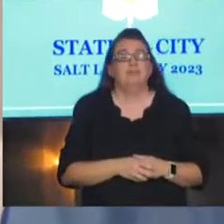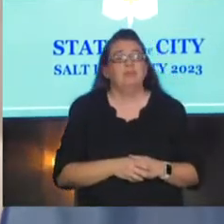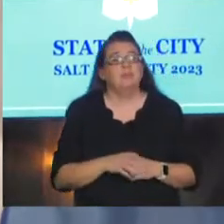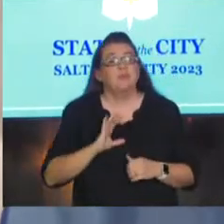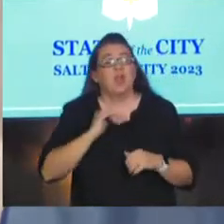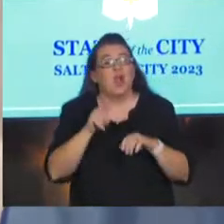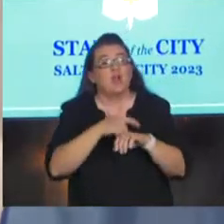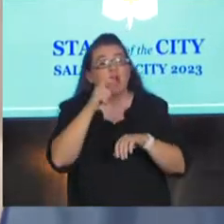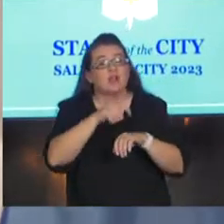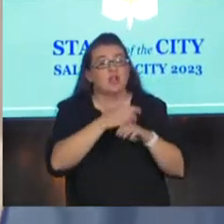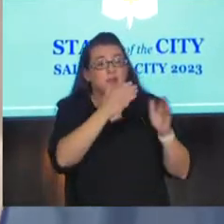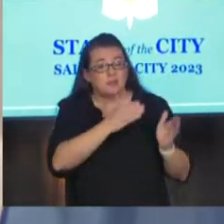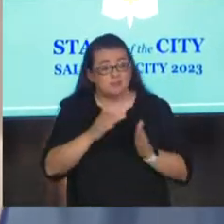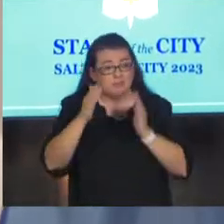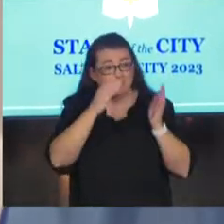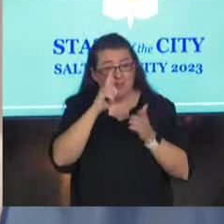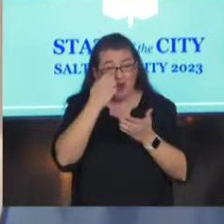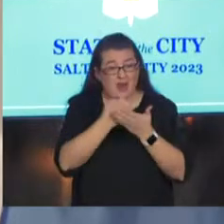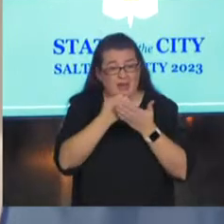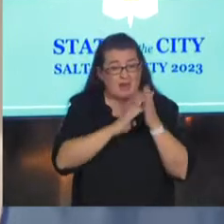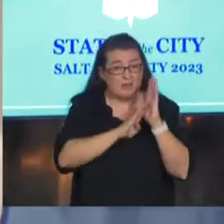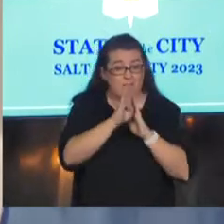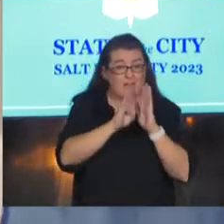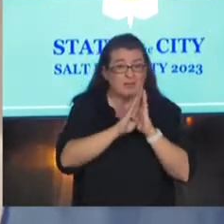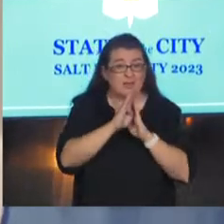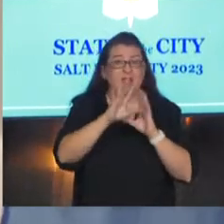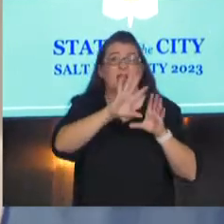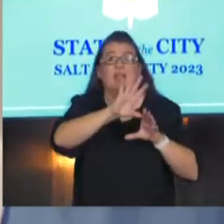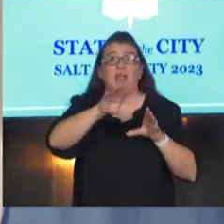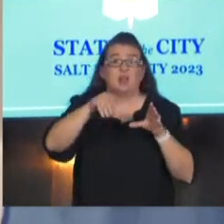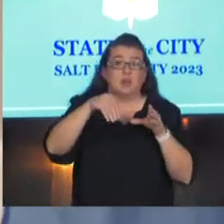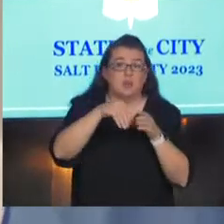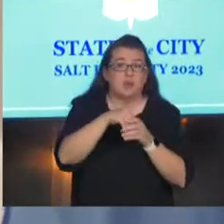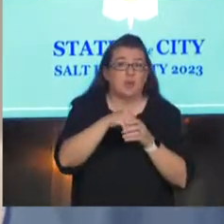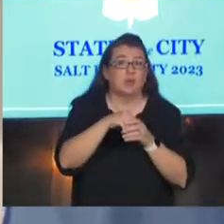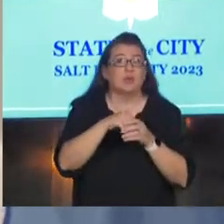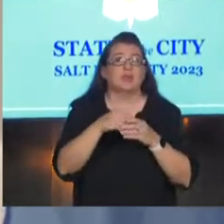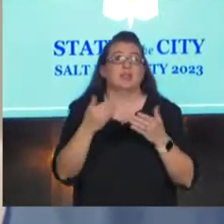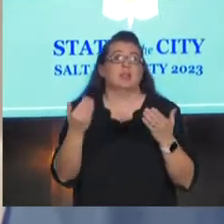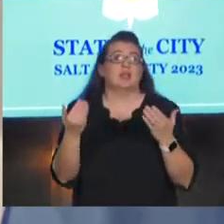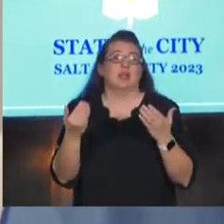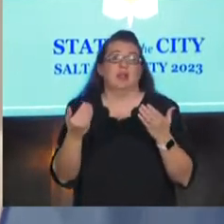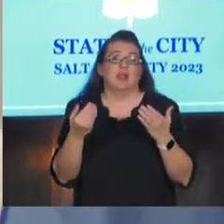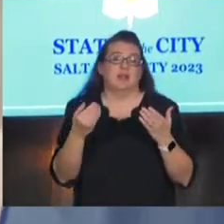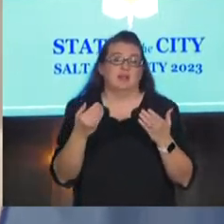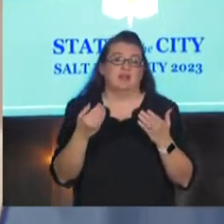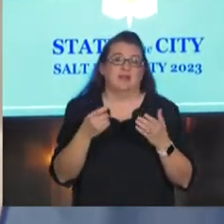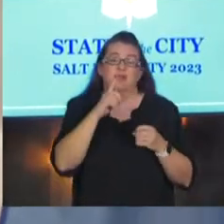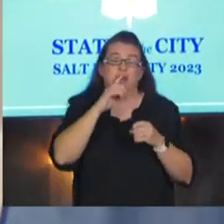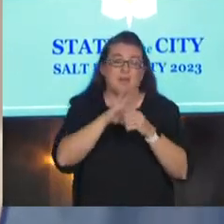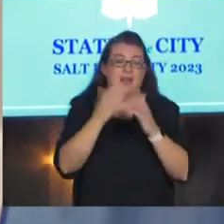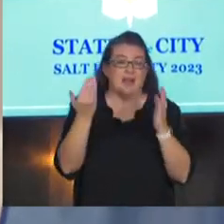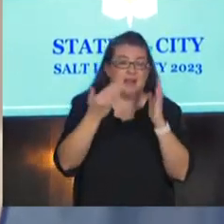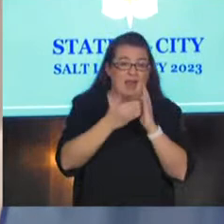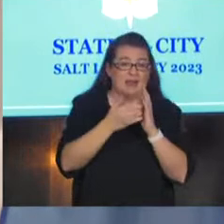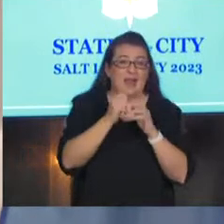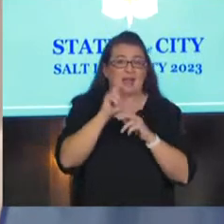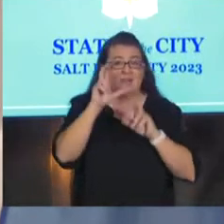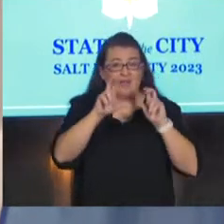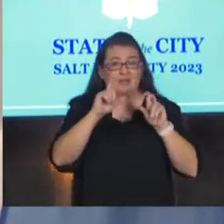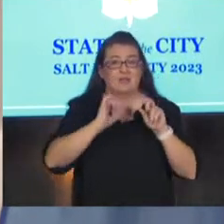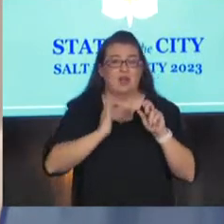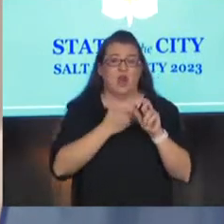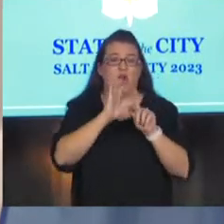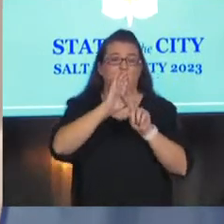Our long-term strategy for economic development also includes a renewed commitment and significant investment in Utah's